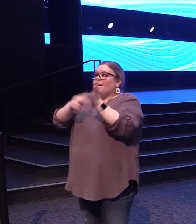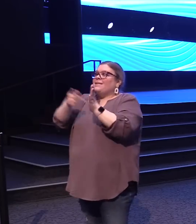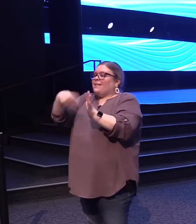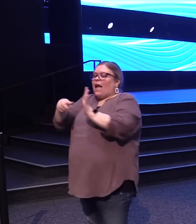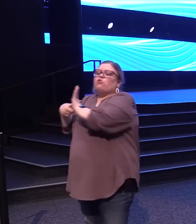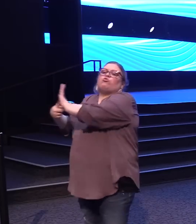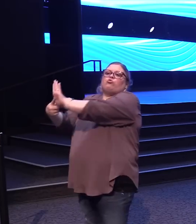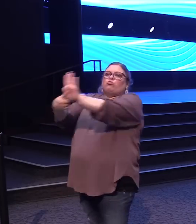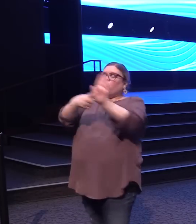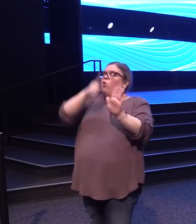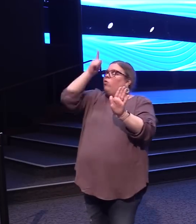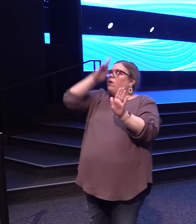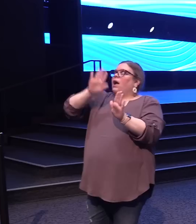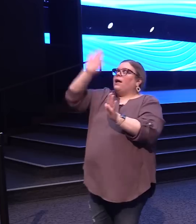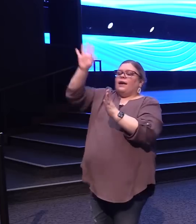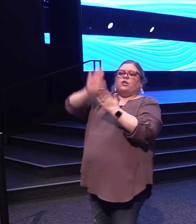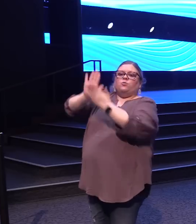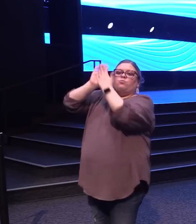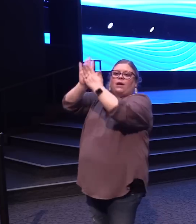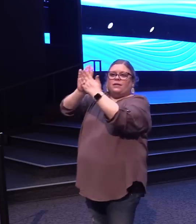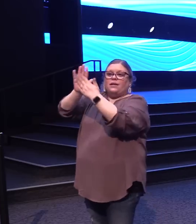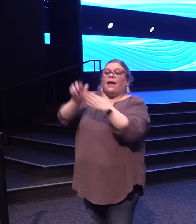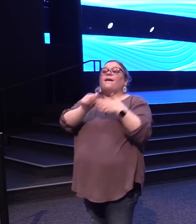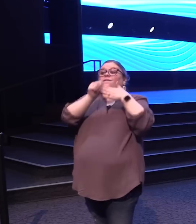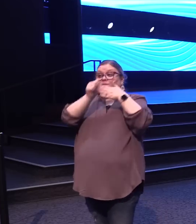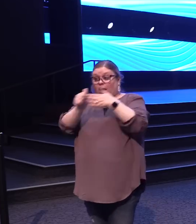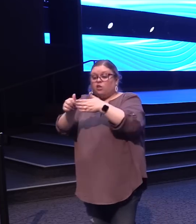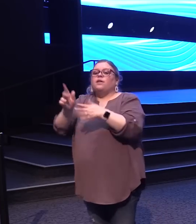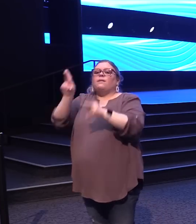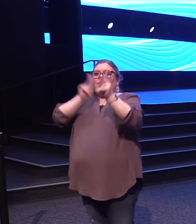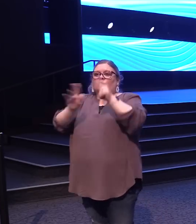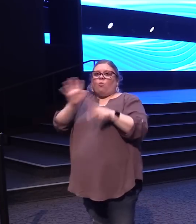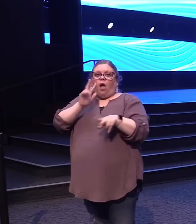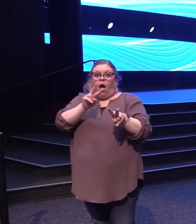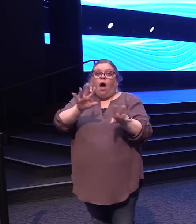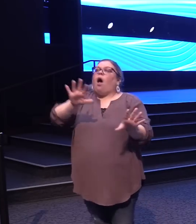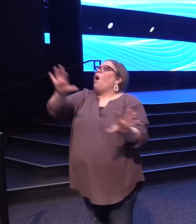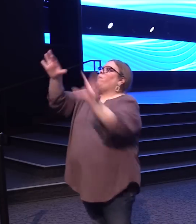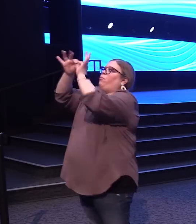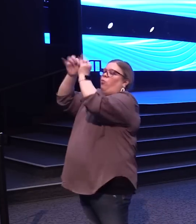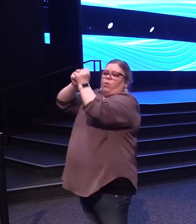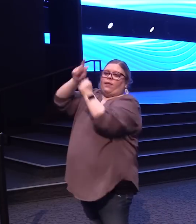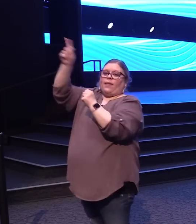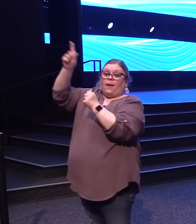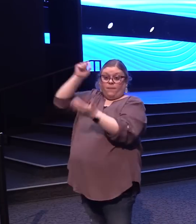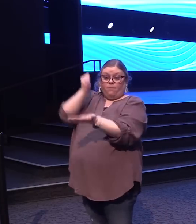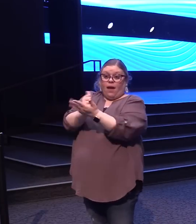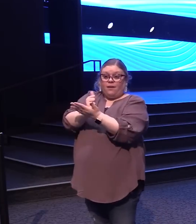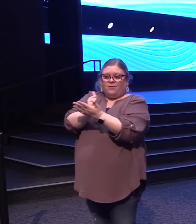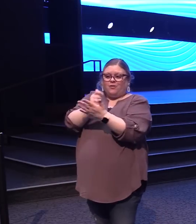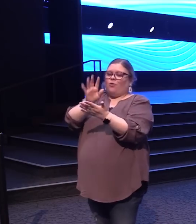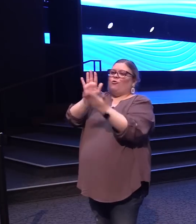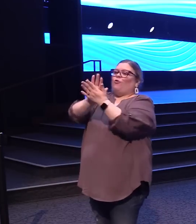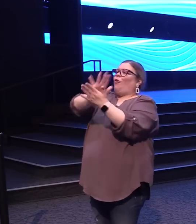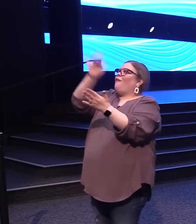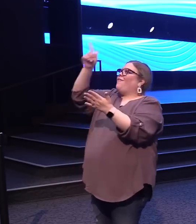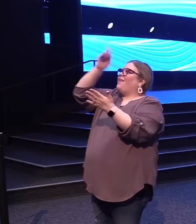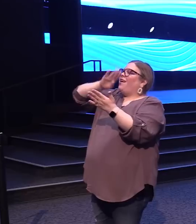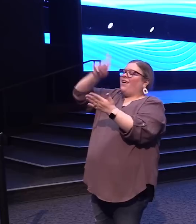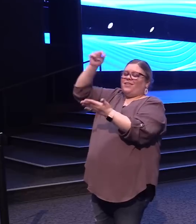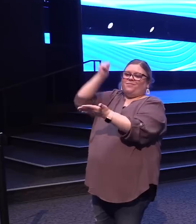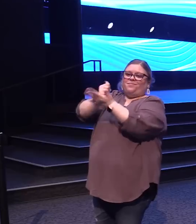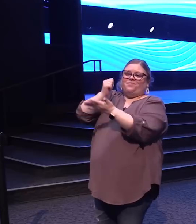visible temples that will eventually lead them into the house of the Lord. Can we give some glory to God? Amen.